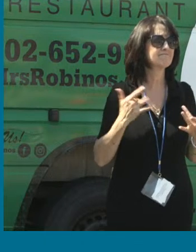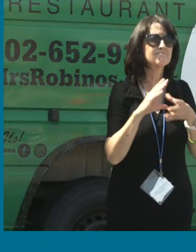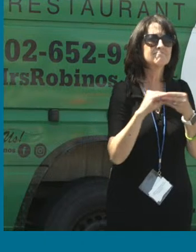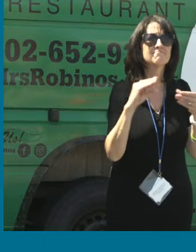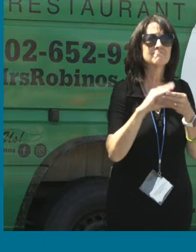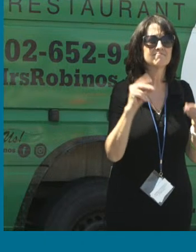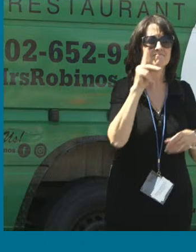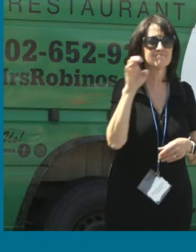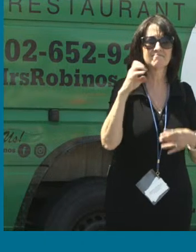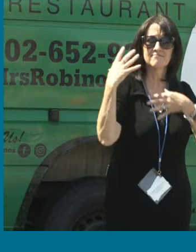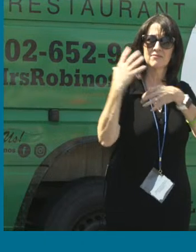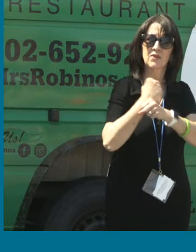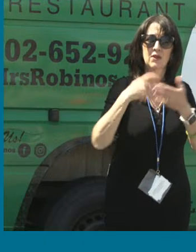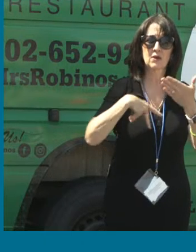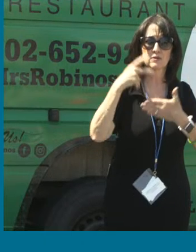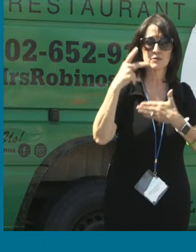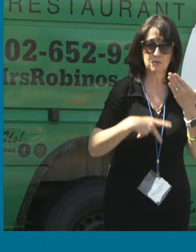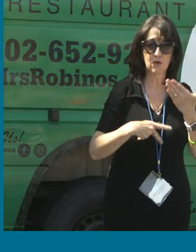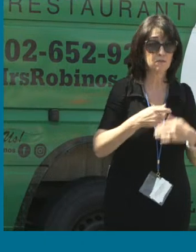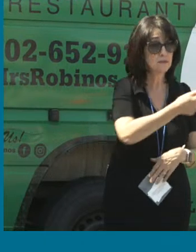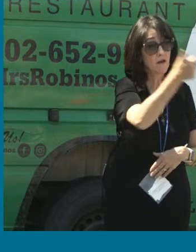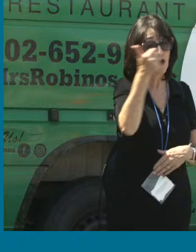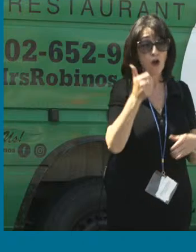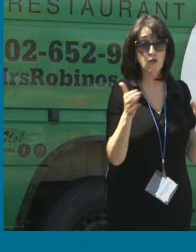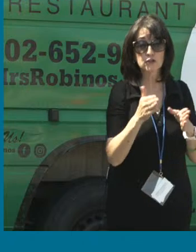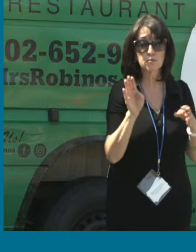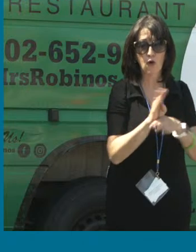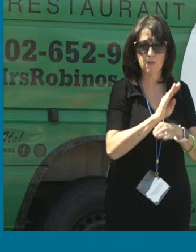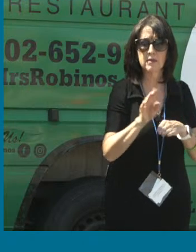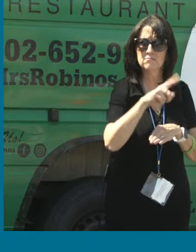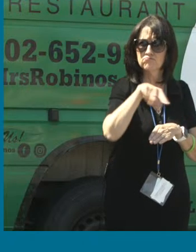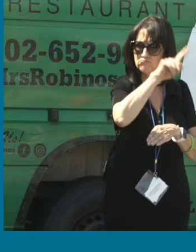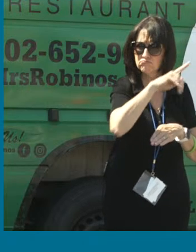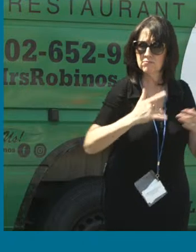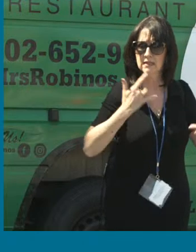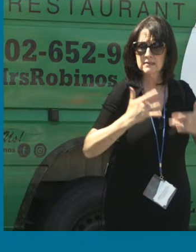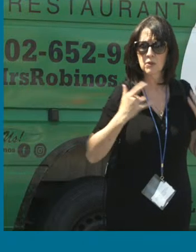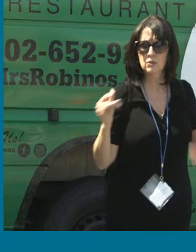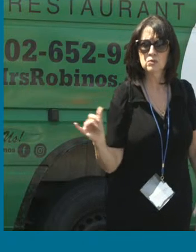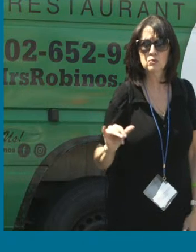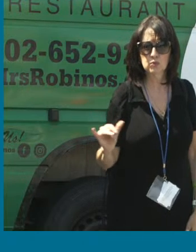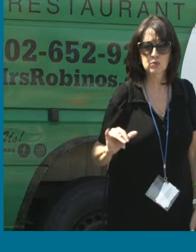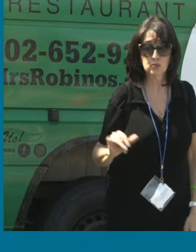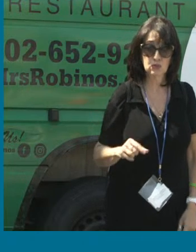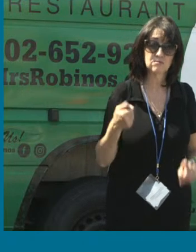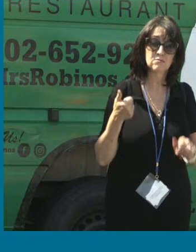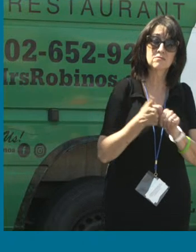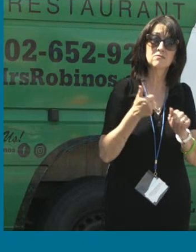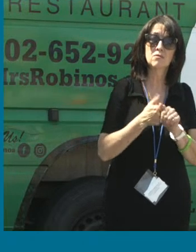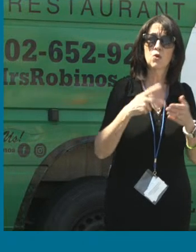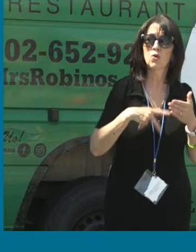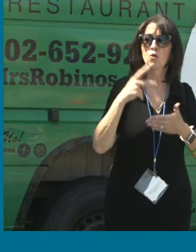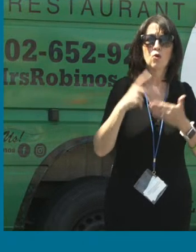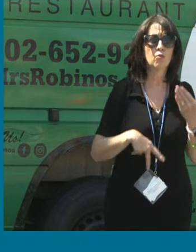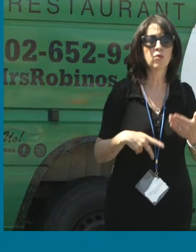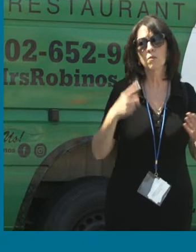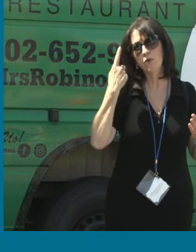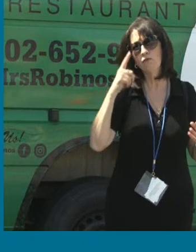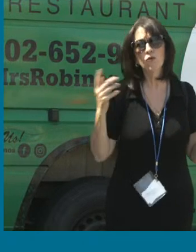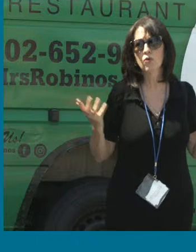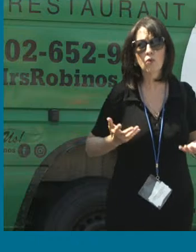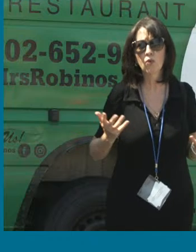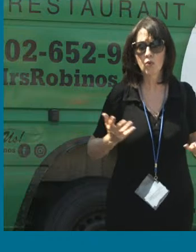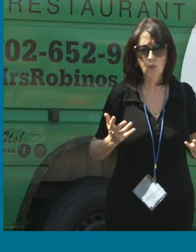lot of excitement from our small businesses, which is really encouraging to us. The program is meant to provide, in exchange for our